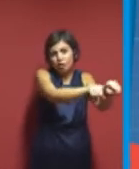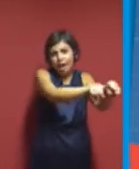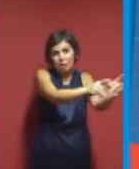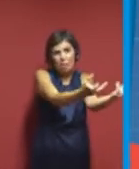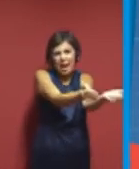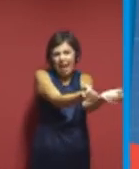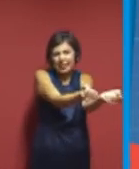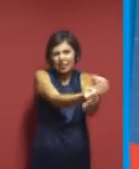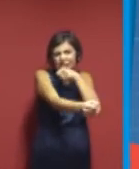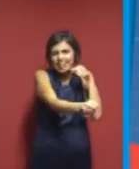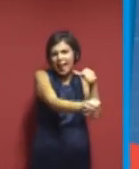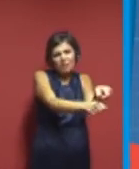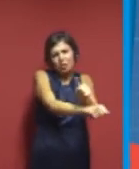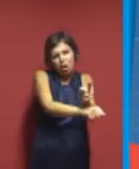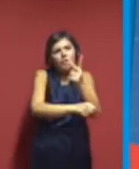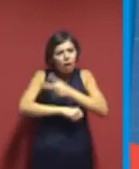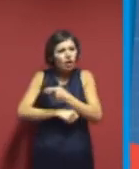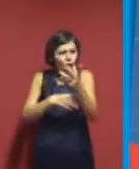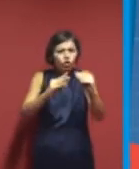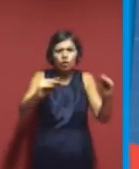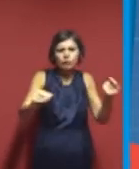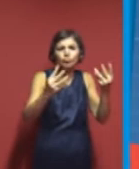They don't really have a use, but they're